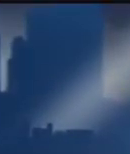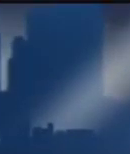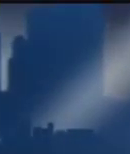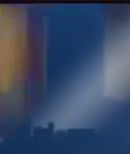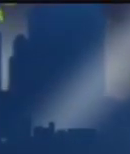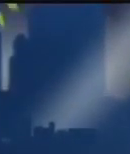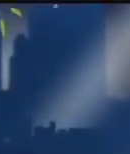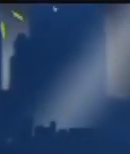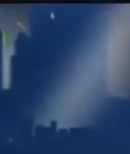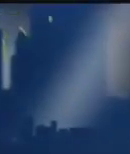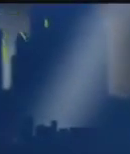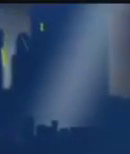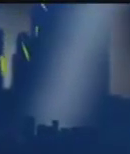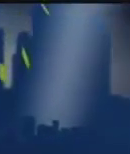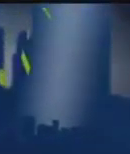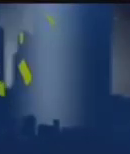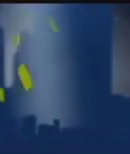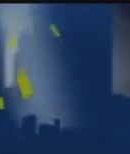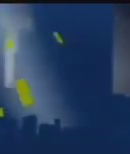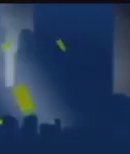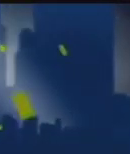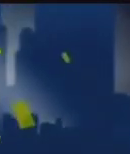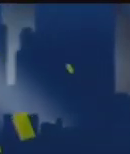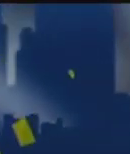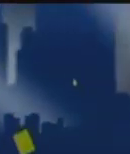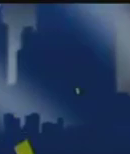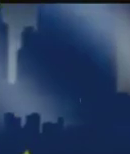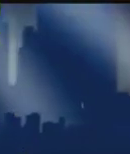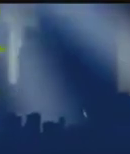Lotteries Control Board. Good luck, everyone.